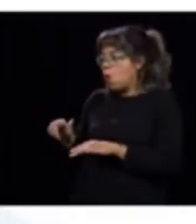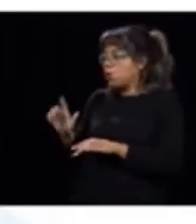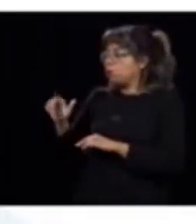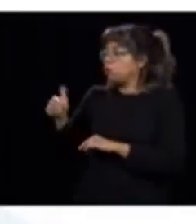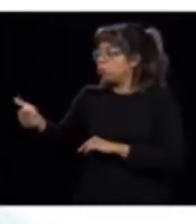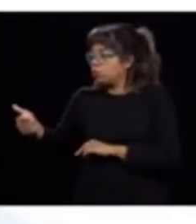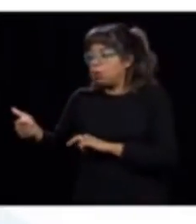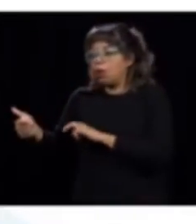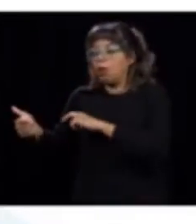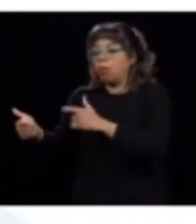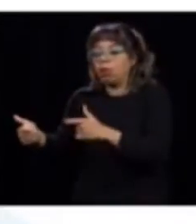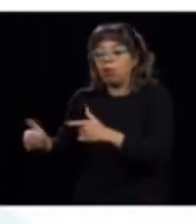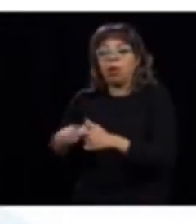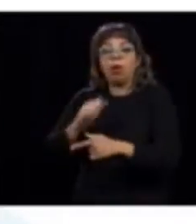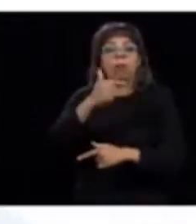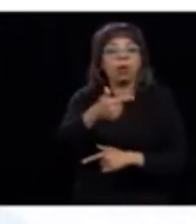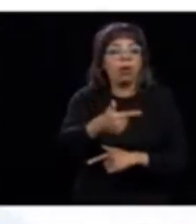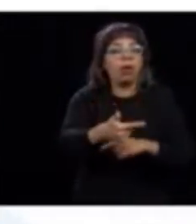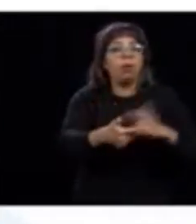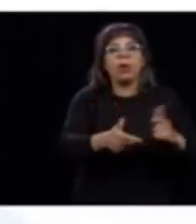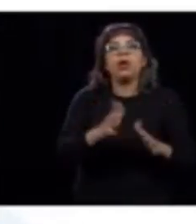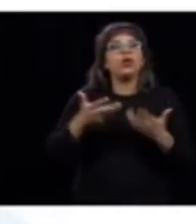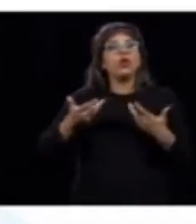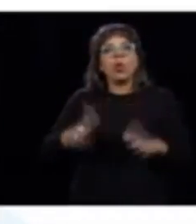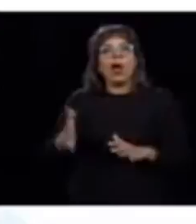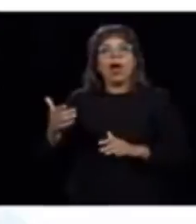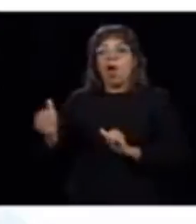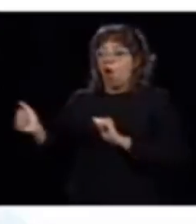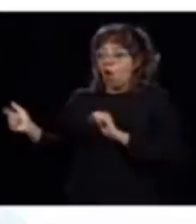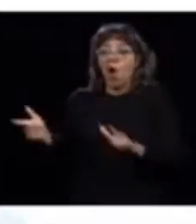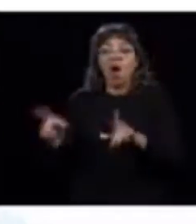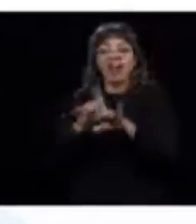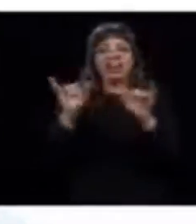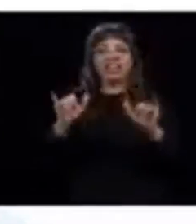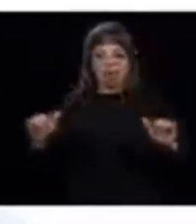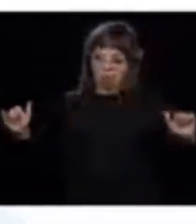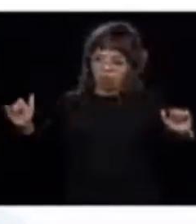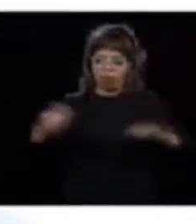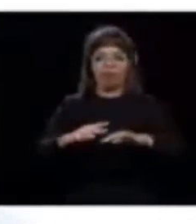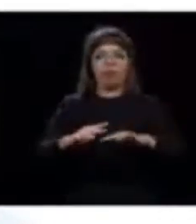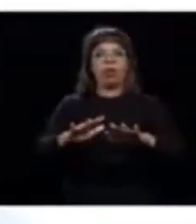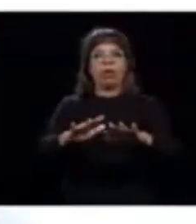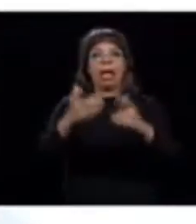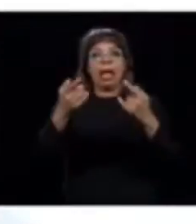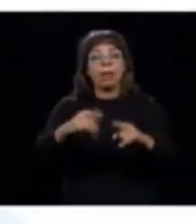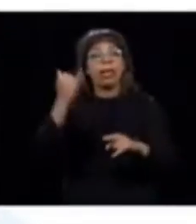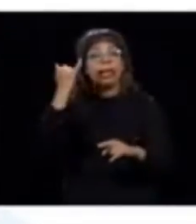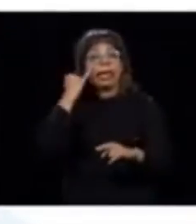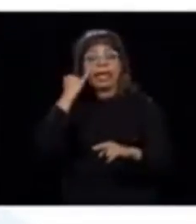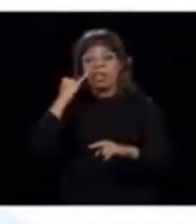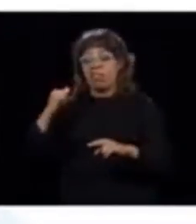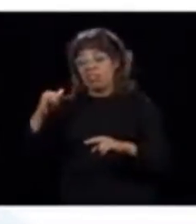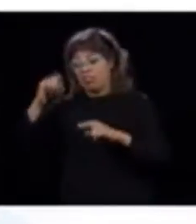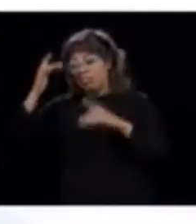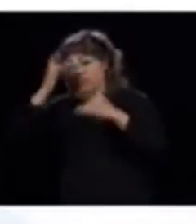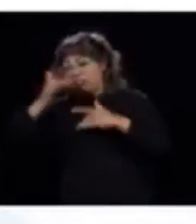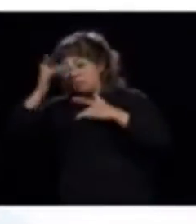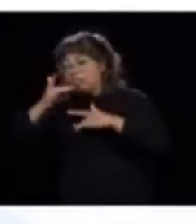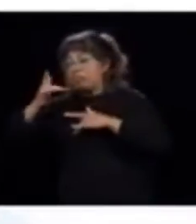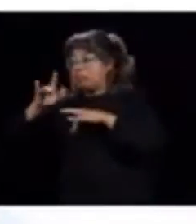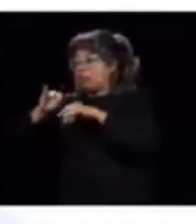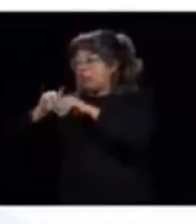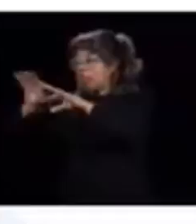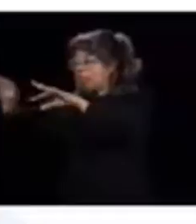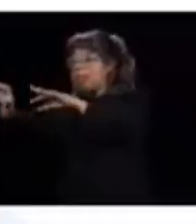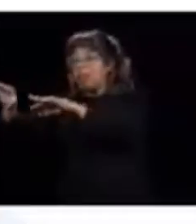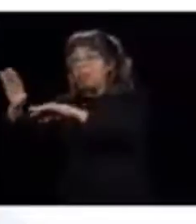school all at the same time. Because then, if they contaminate, infect their